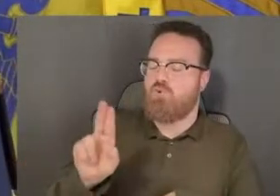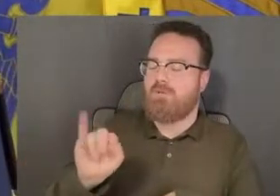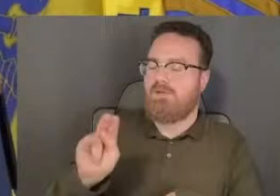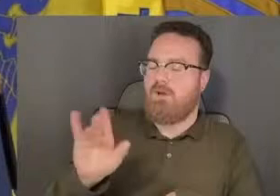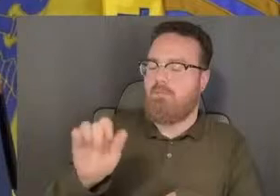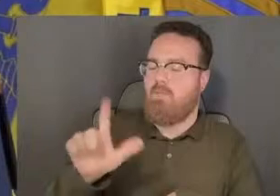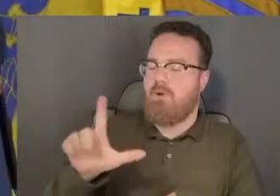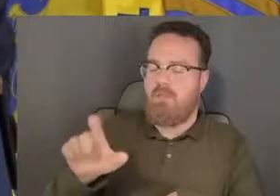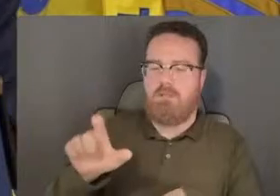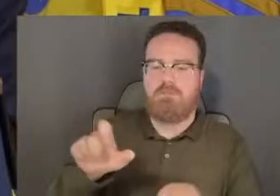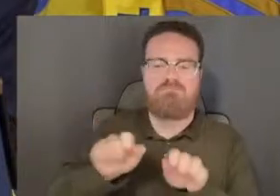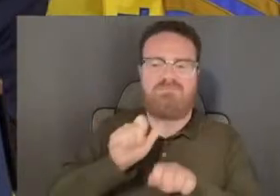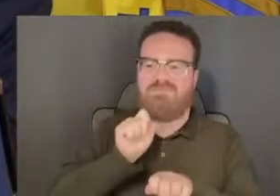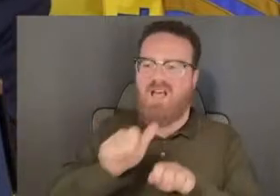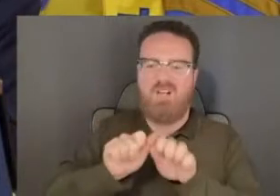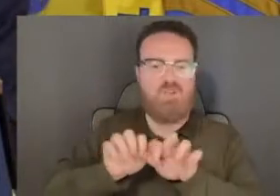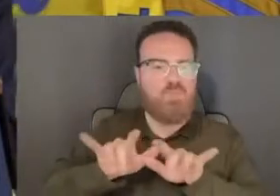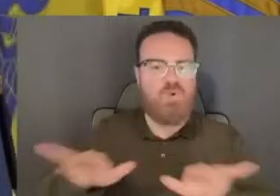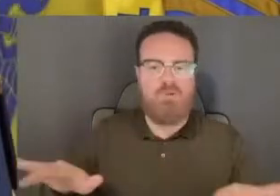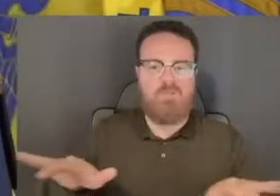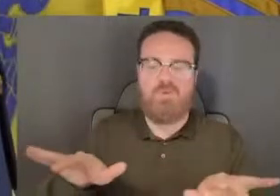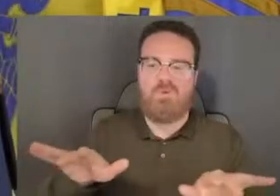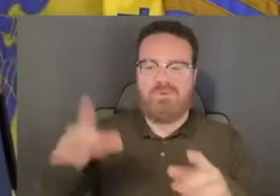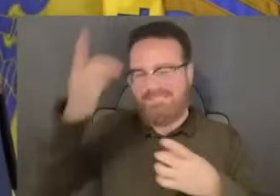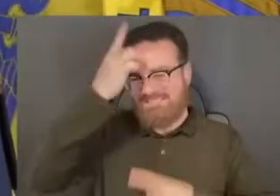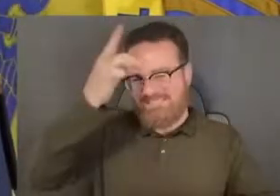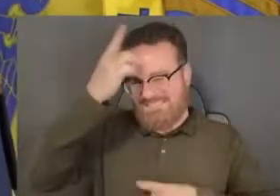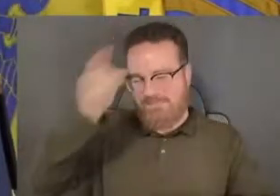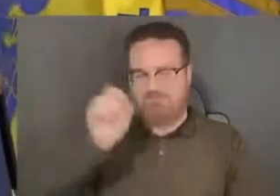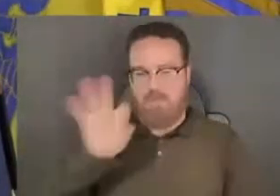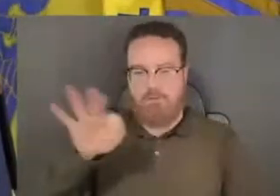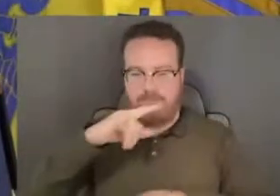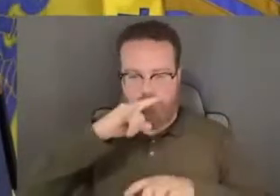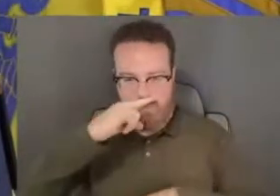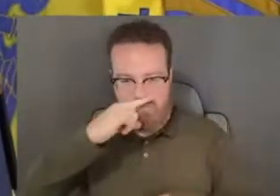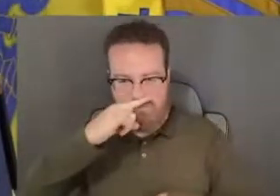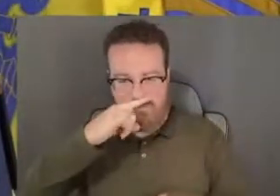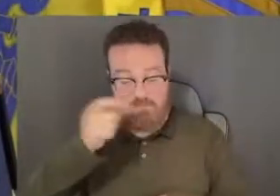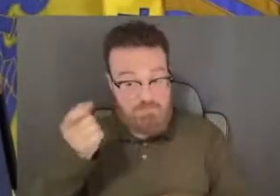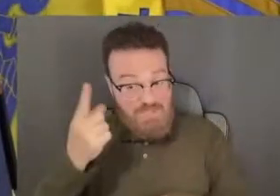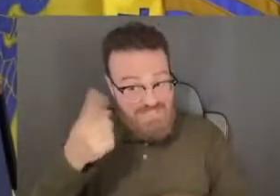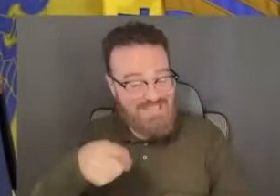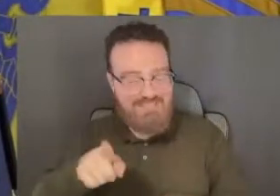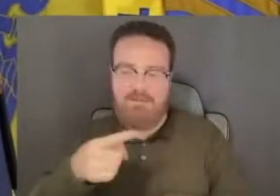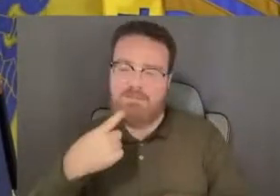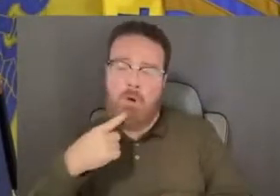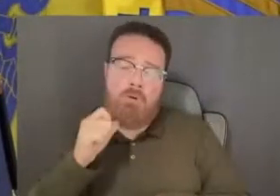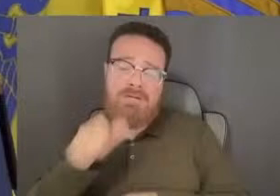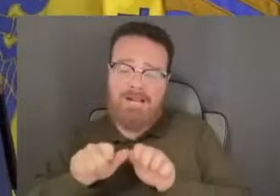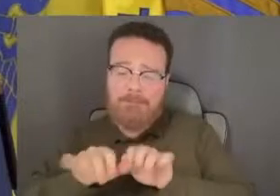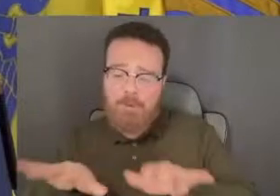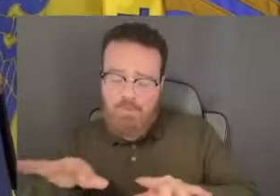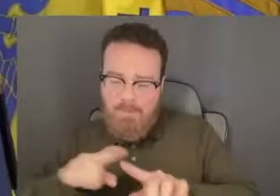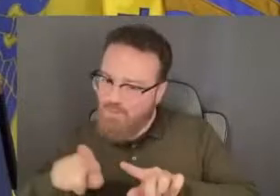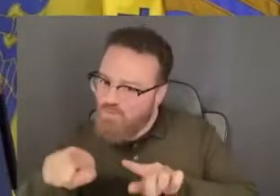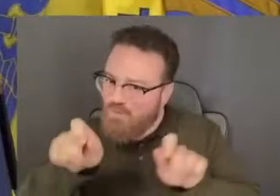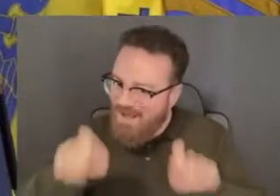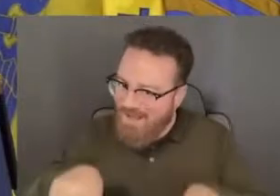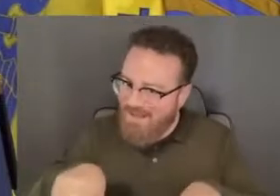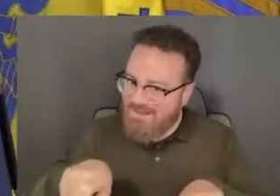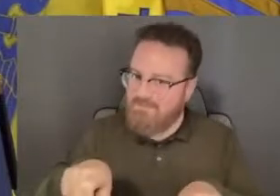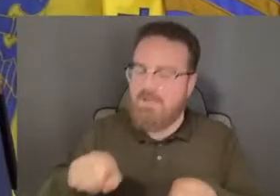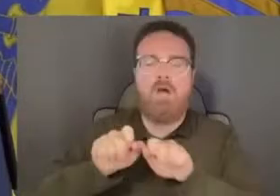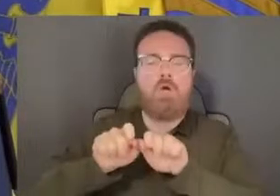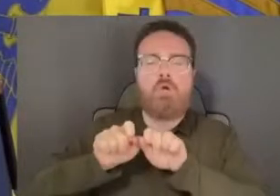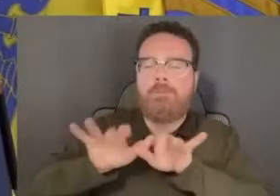Non-communicable diseases. Well, actually, they are communicable, but kids are not getting these diseases from